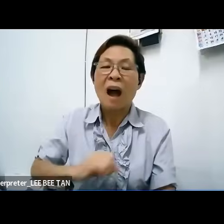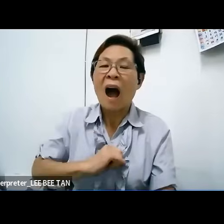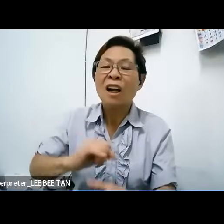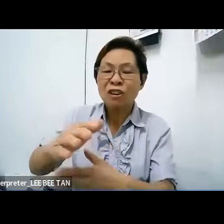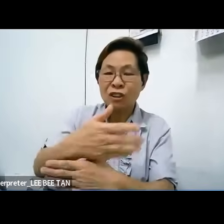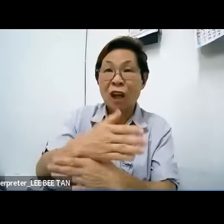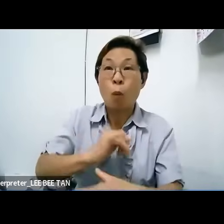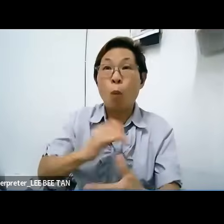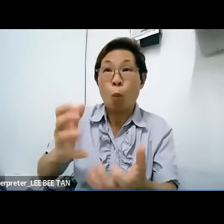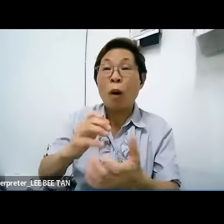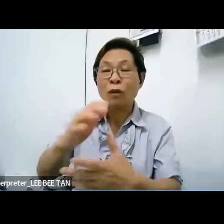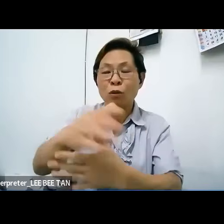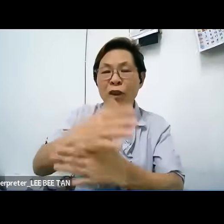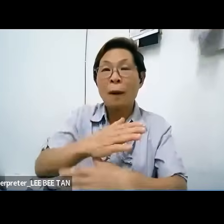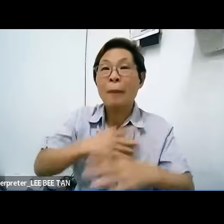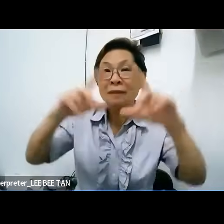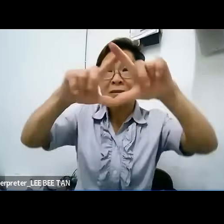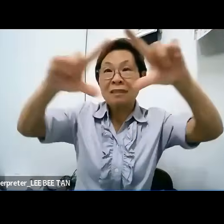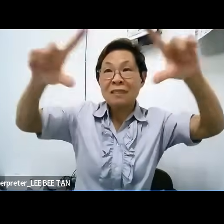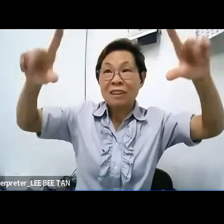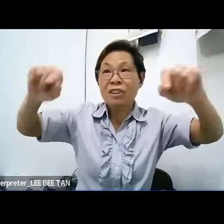screen. One moment, please.